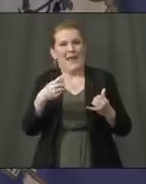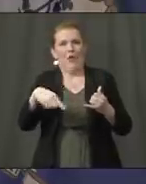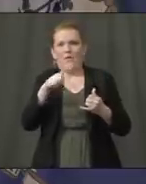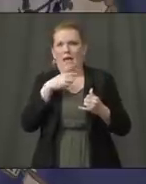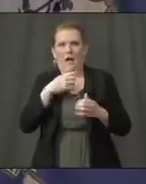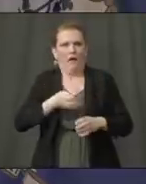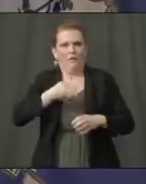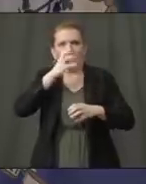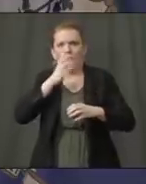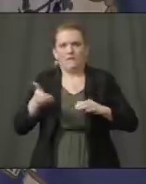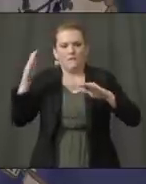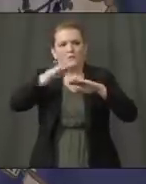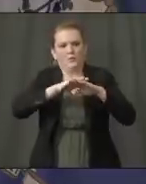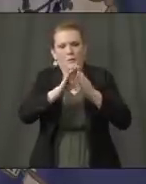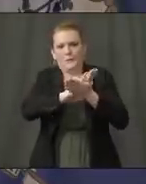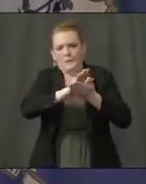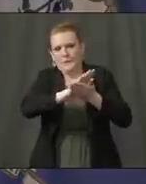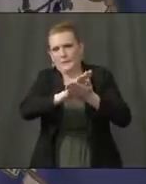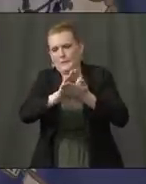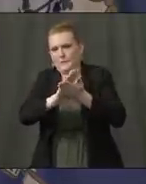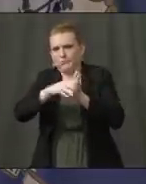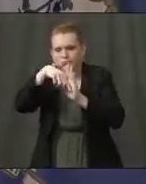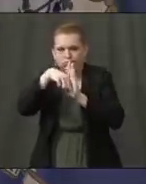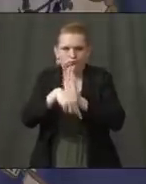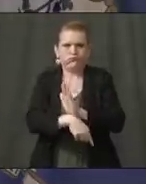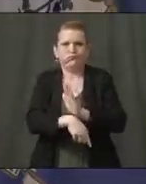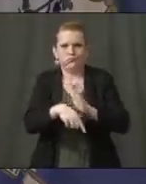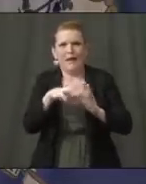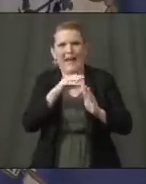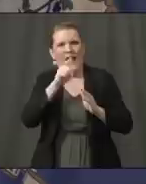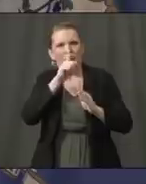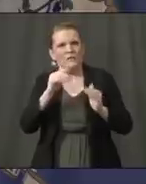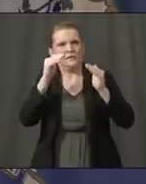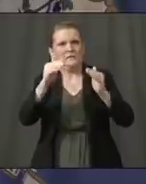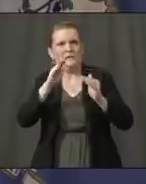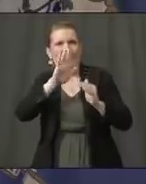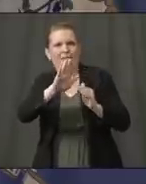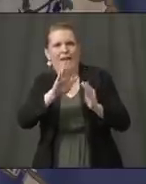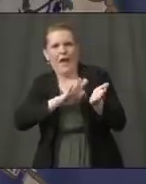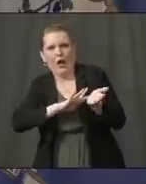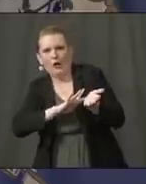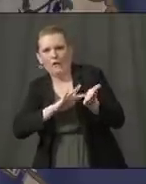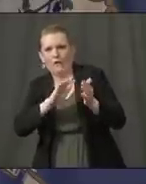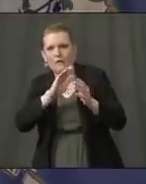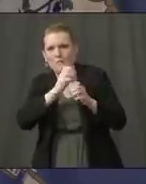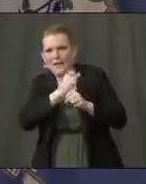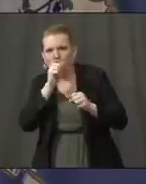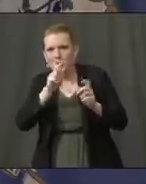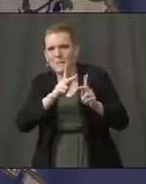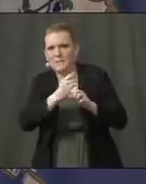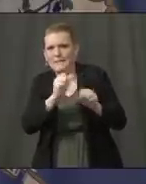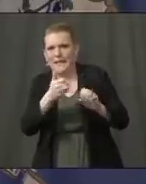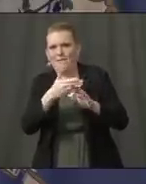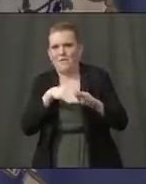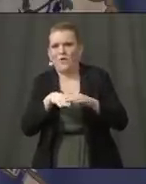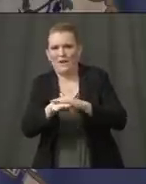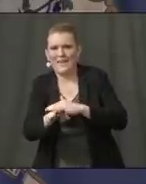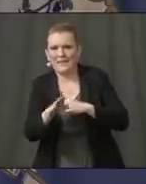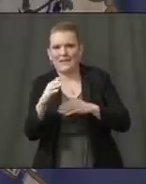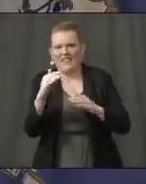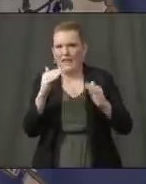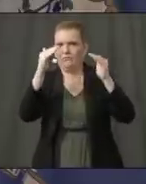again, where I want to focus our testing. And that's what I'm collaborating with my fellow governors, but more importantly, what we're